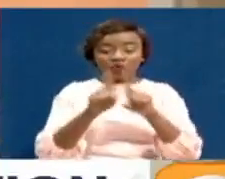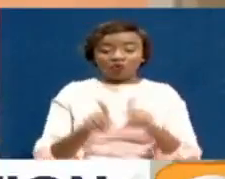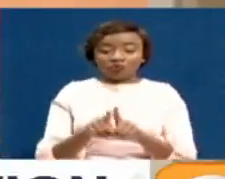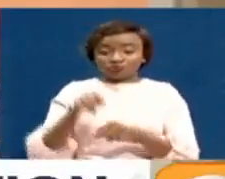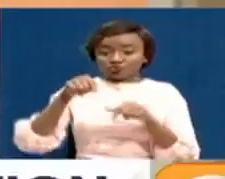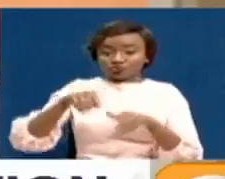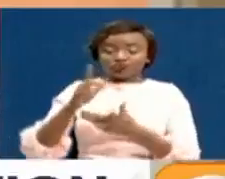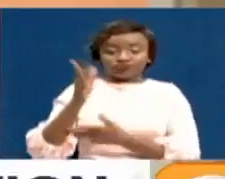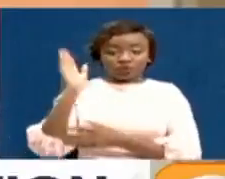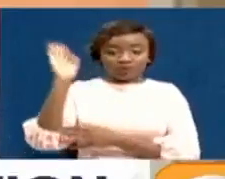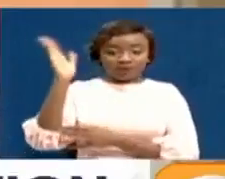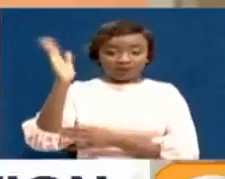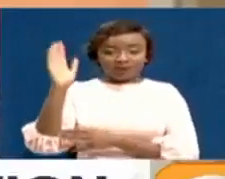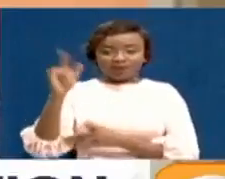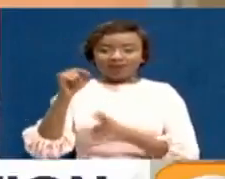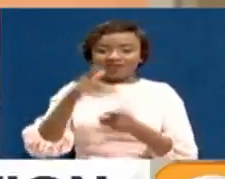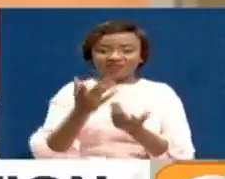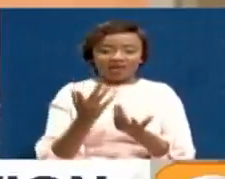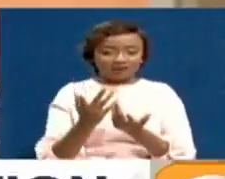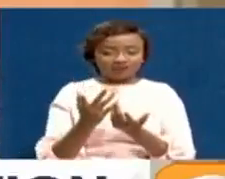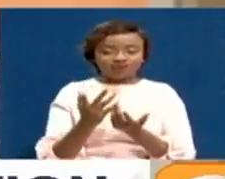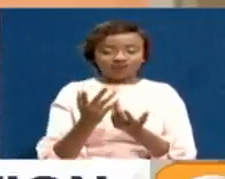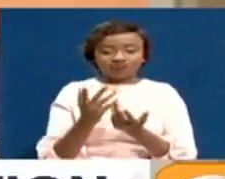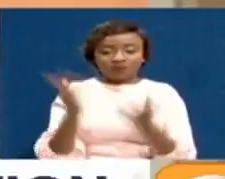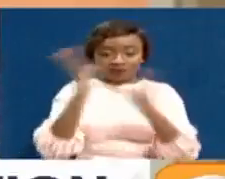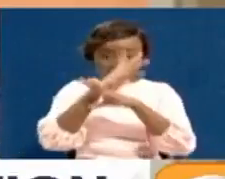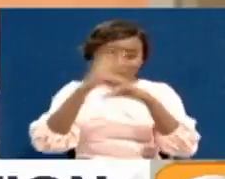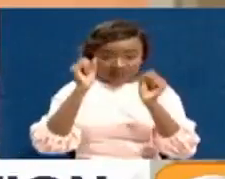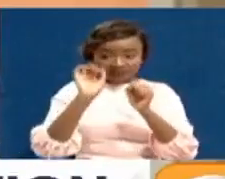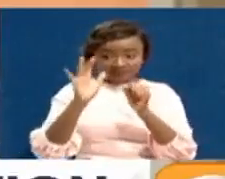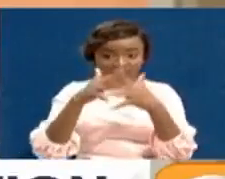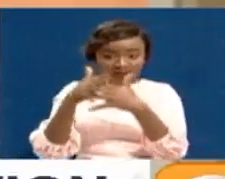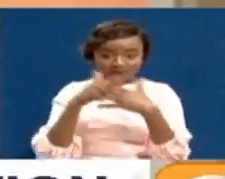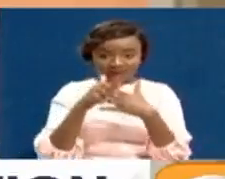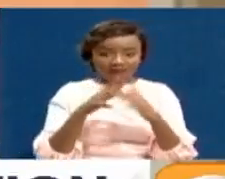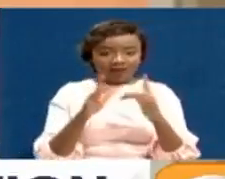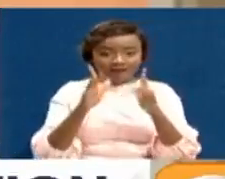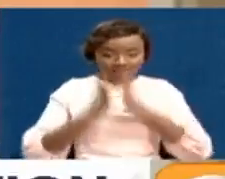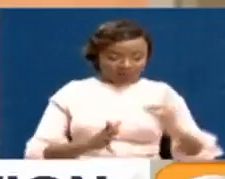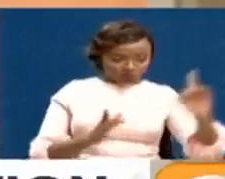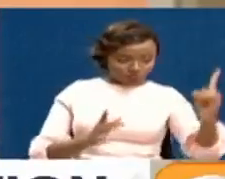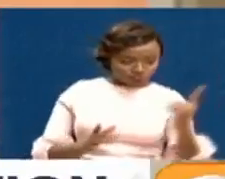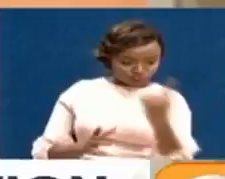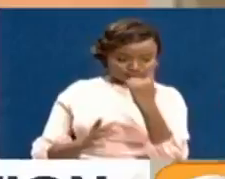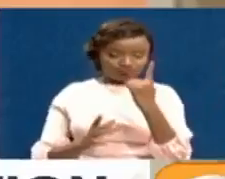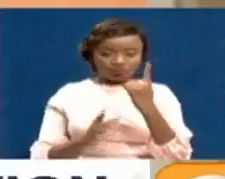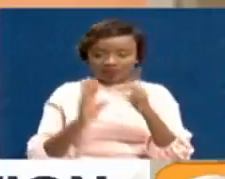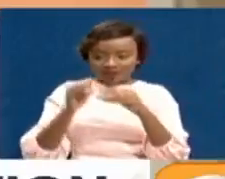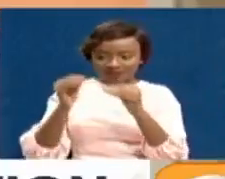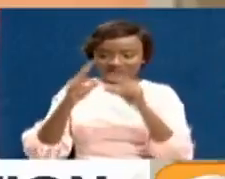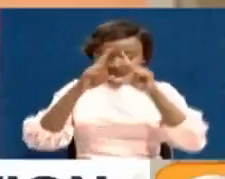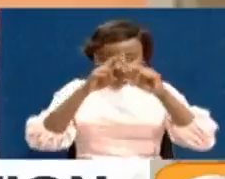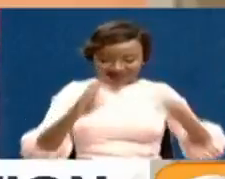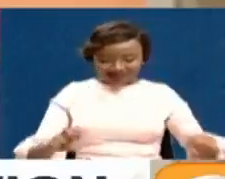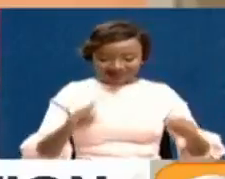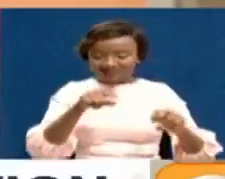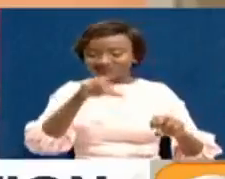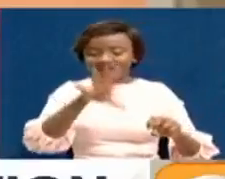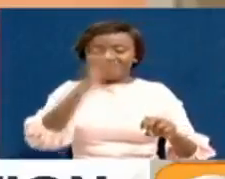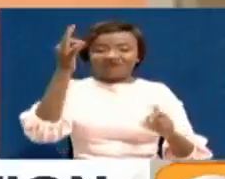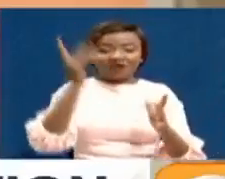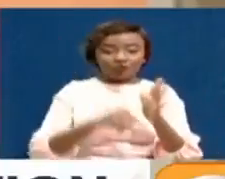White House Coronavirus Task Force briefing, an official presented the results of U.S. government research that